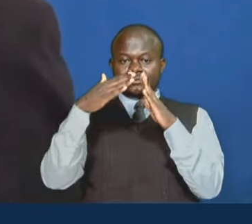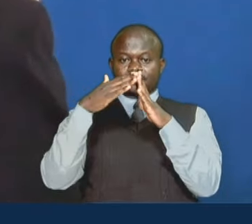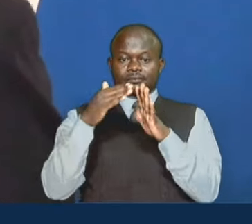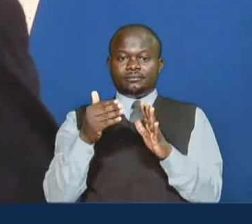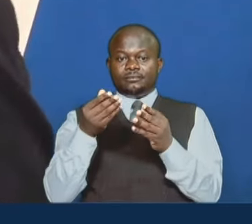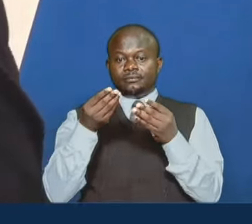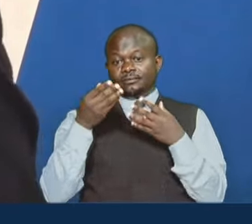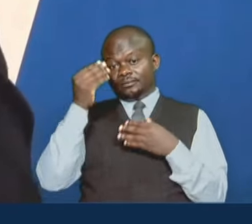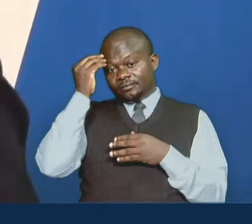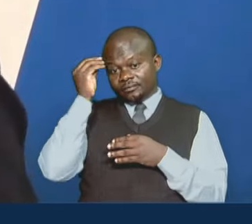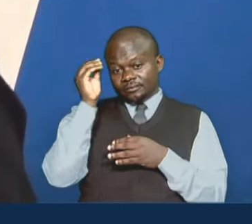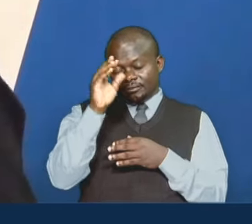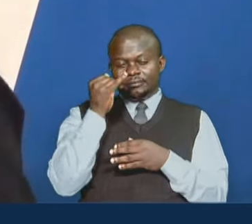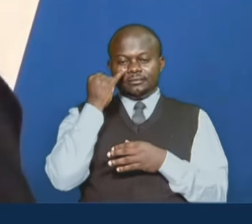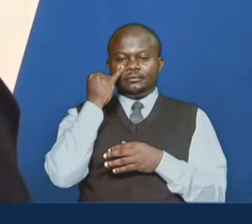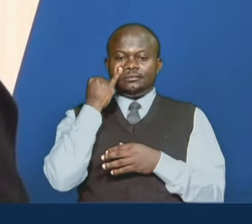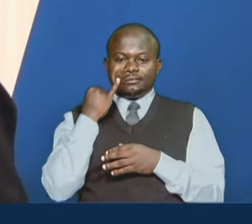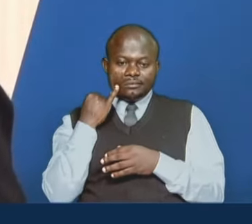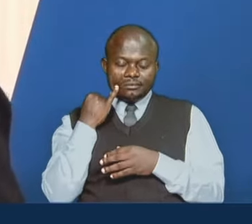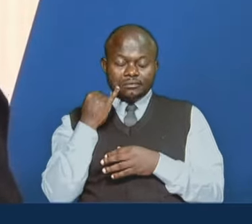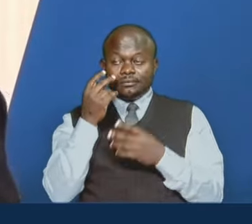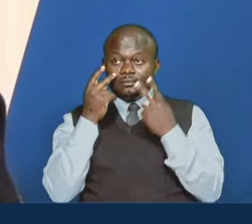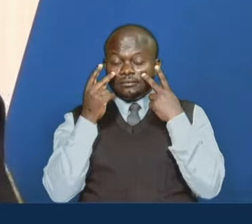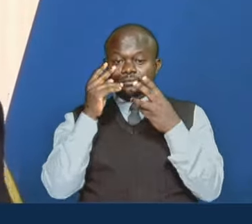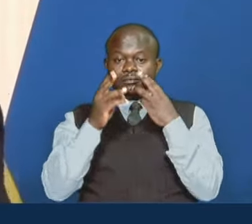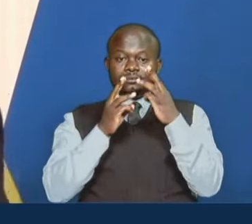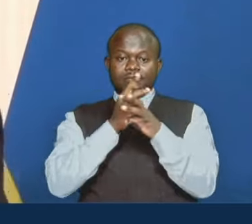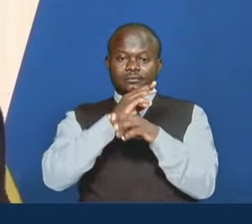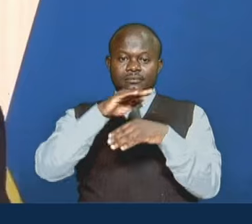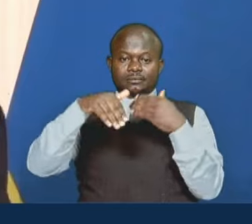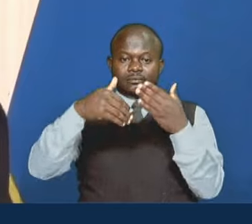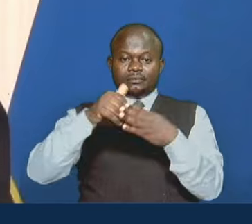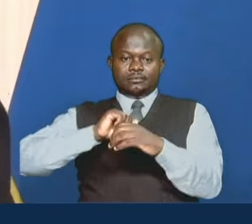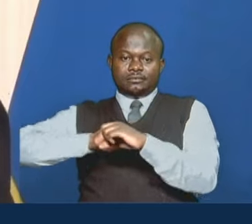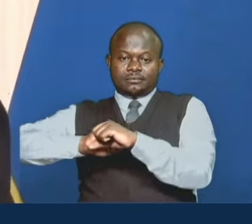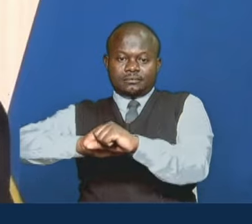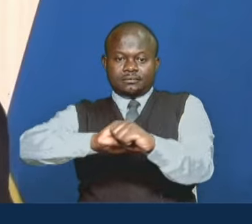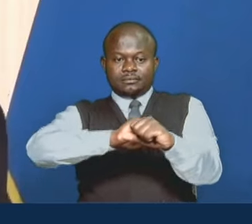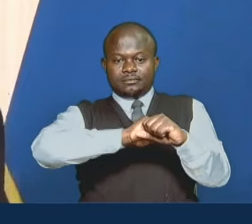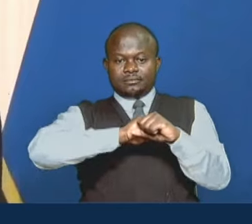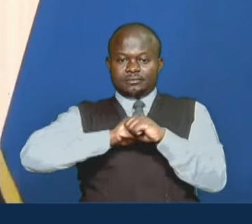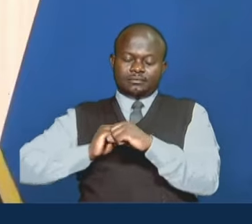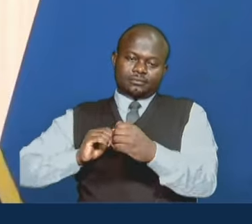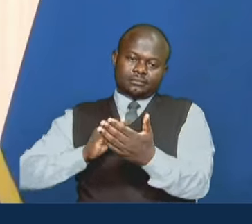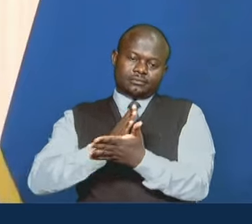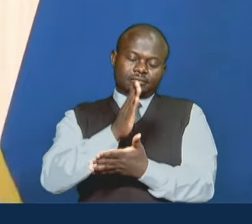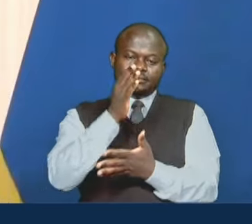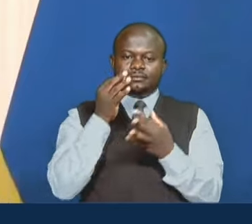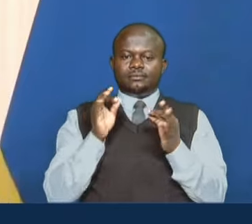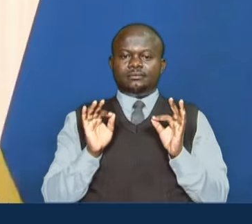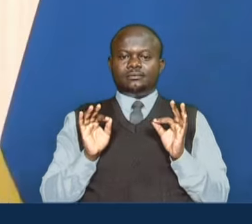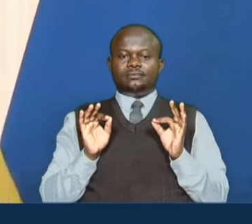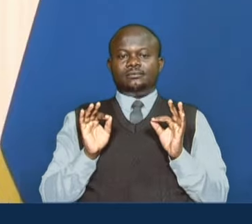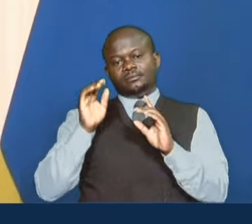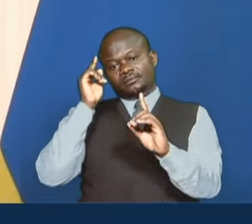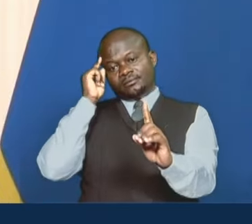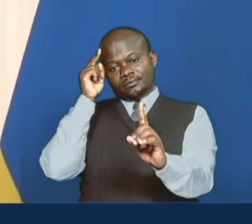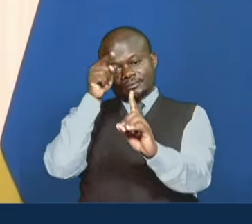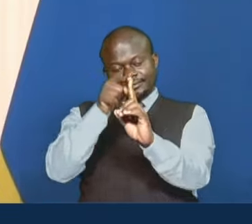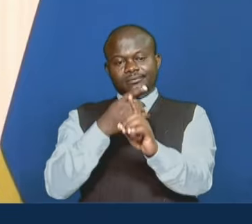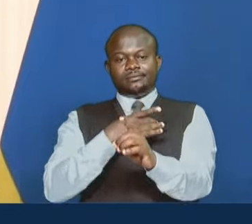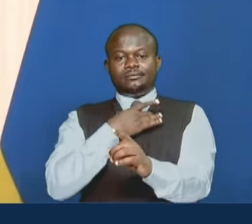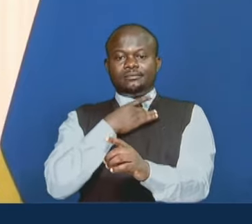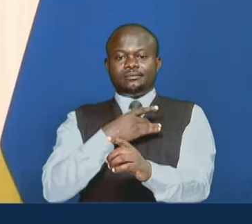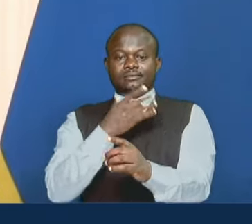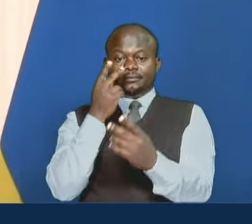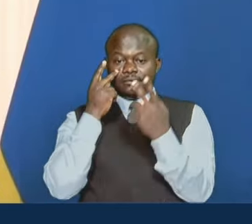yaduhaye ubutumwa bukomeye bureba isi ku kubungabunga uburenganzira ndetse n'ubwigenge. Intego rero y'uruzinduko